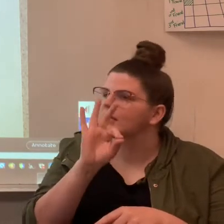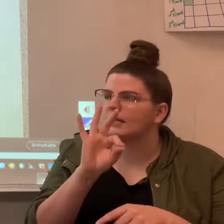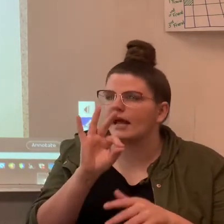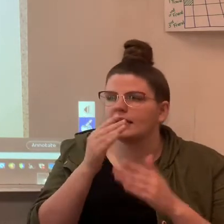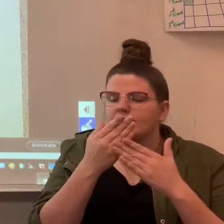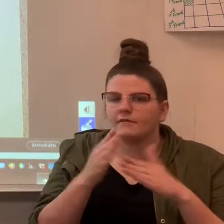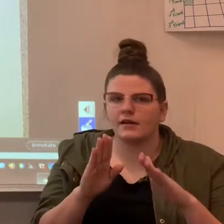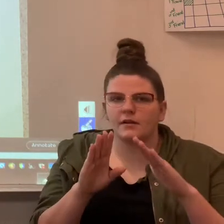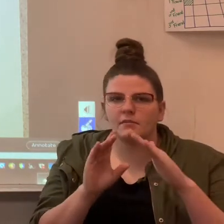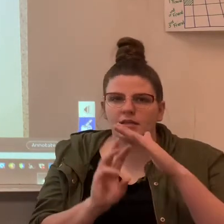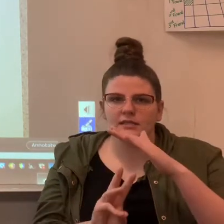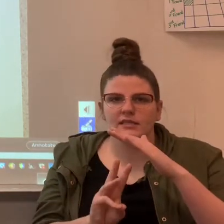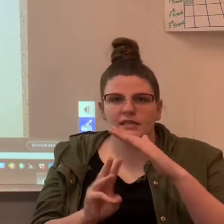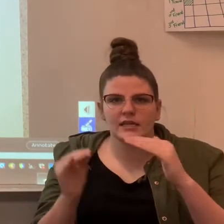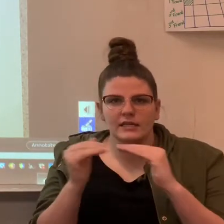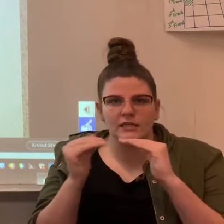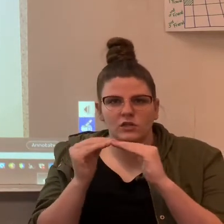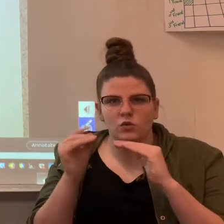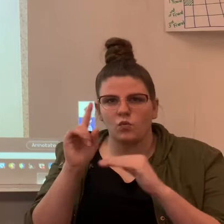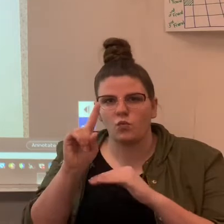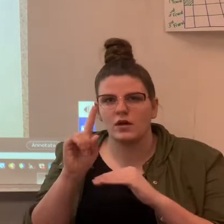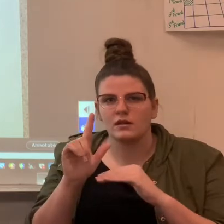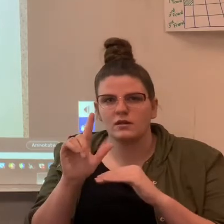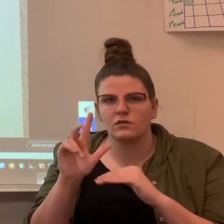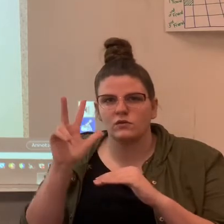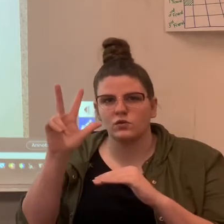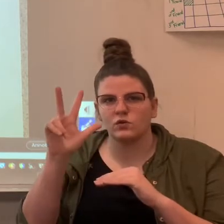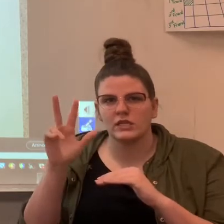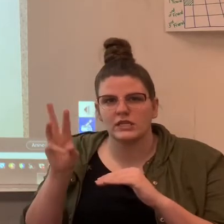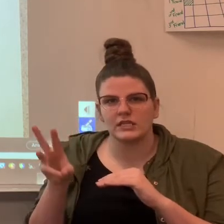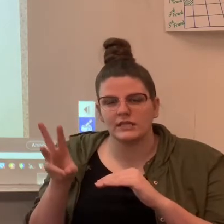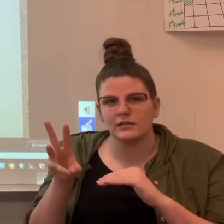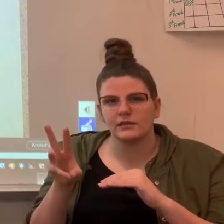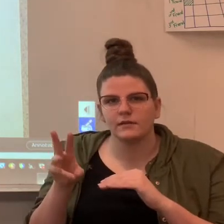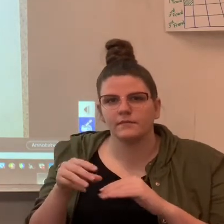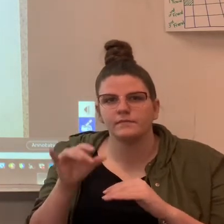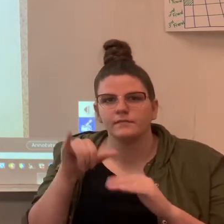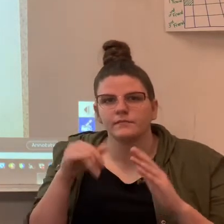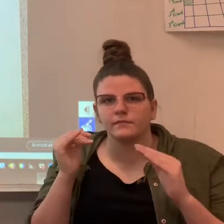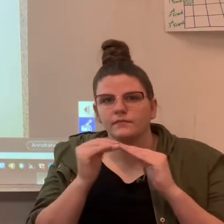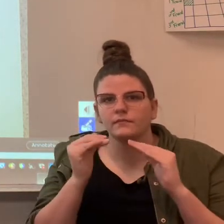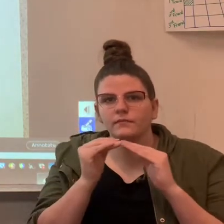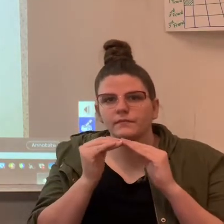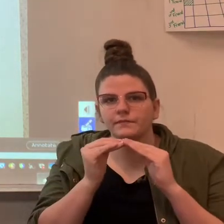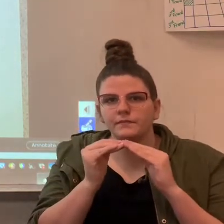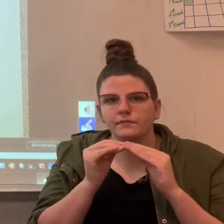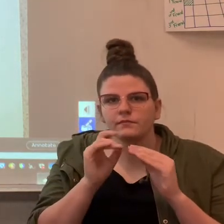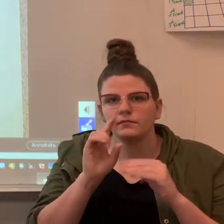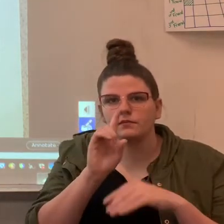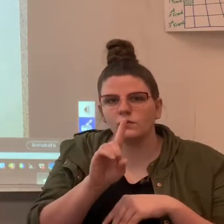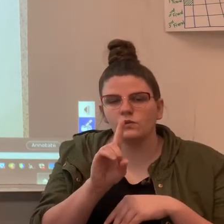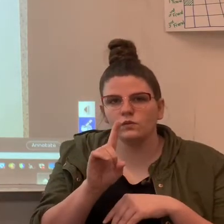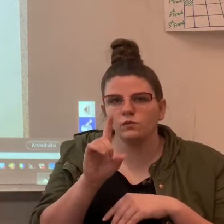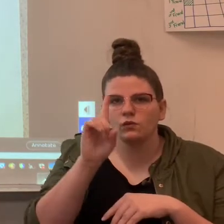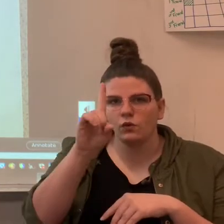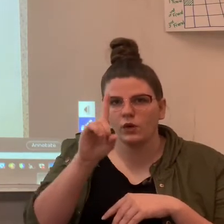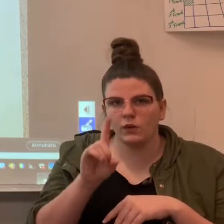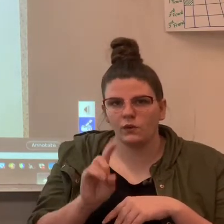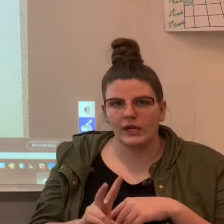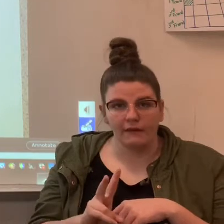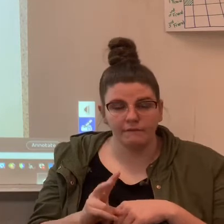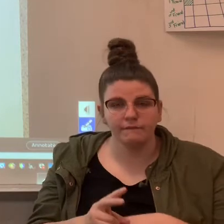equal into 1 3/6, which is also equal to 1